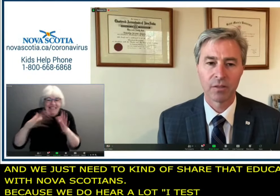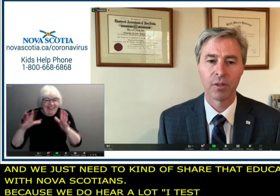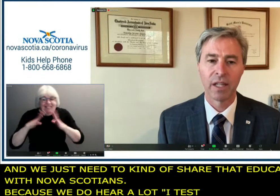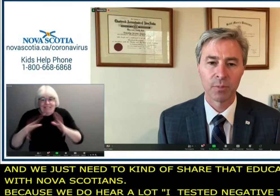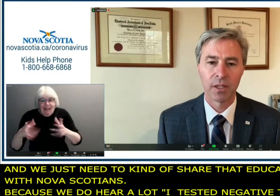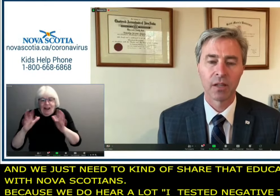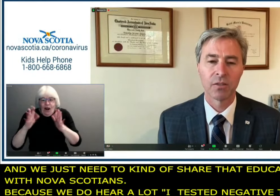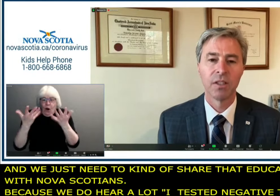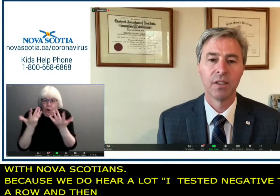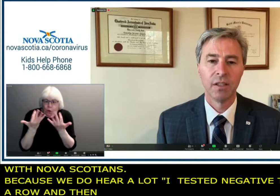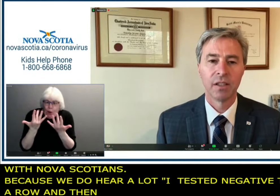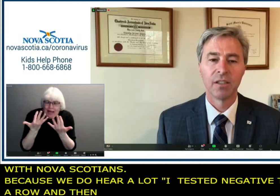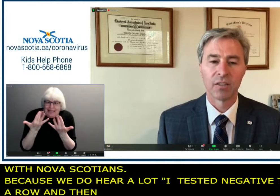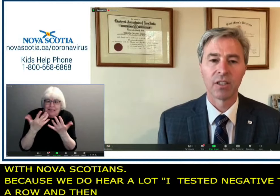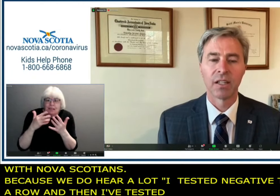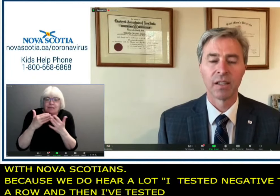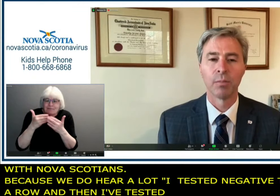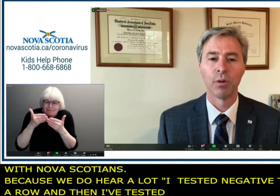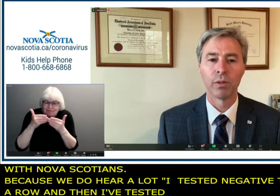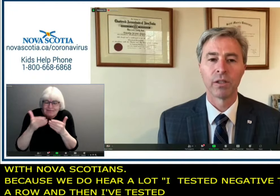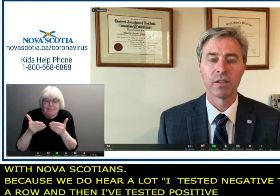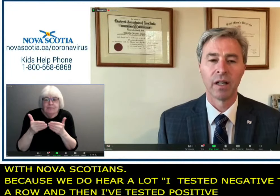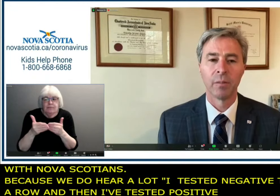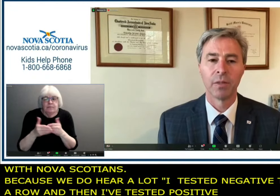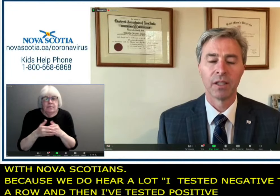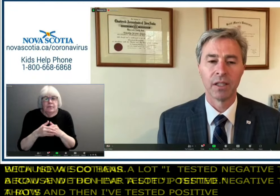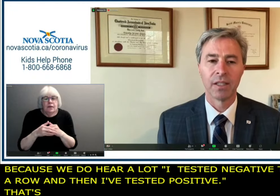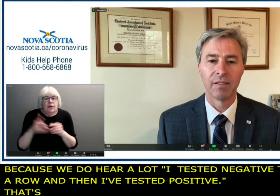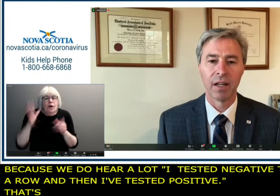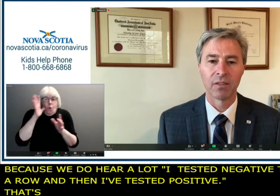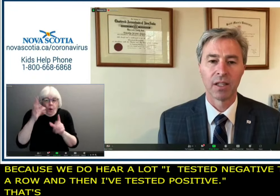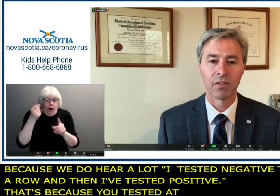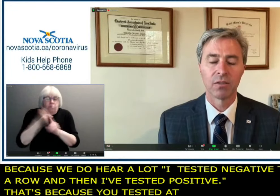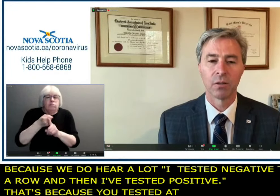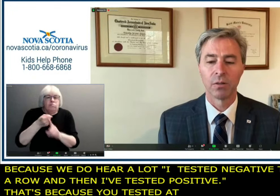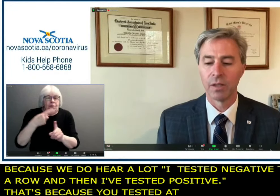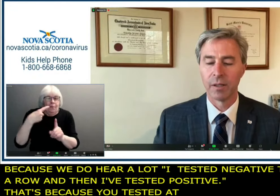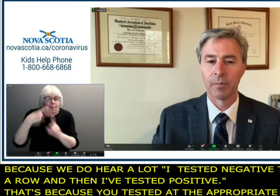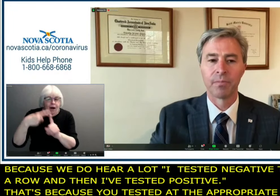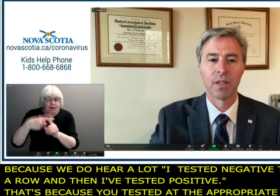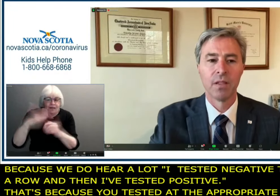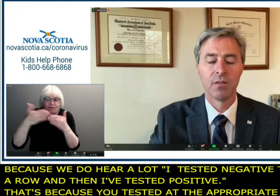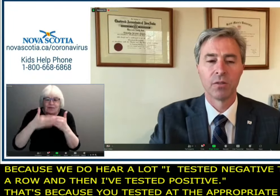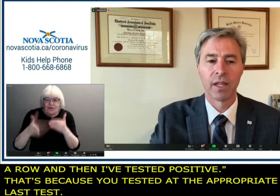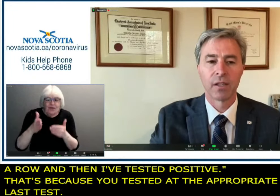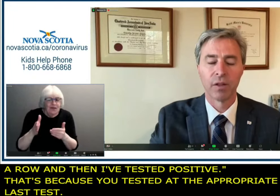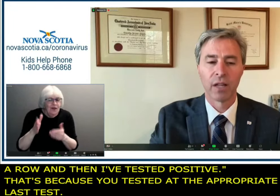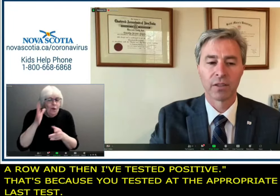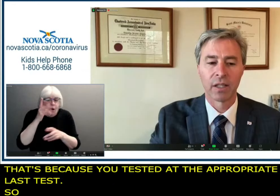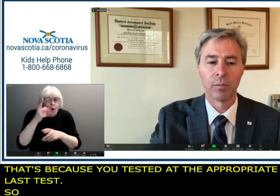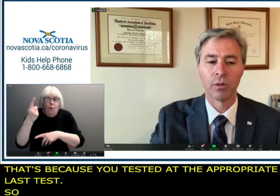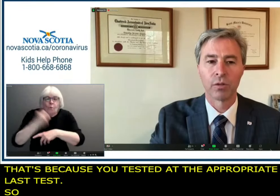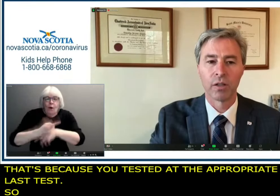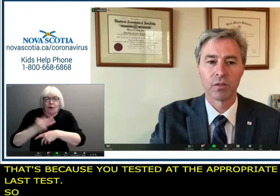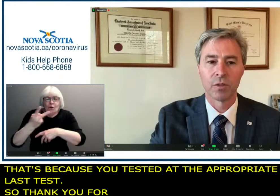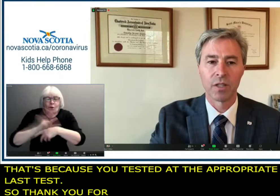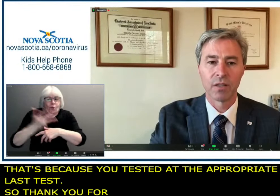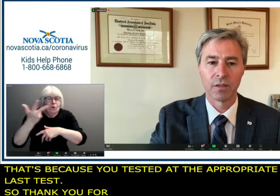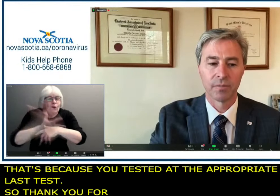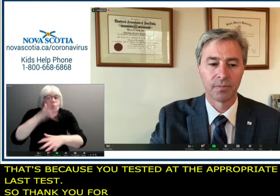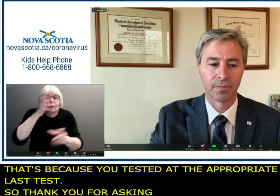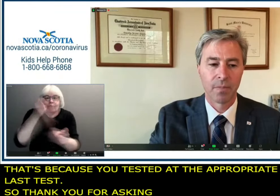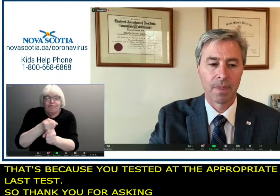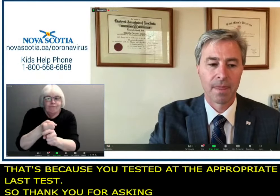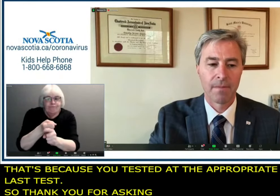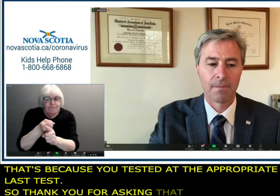tested positive. Well, that's because you tested at the appropriate time in that last test. So thank you for asking that important question about